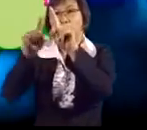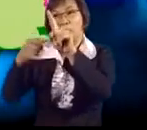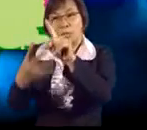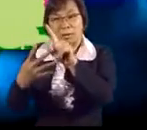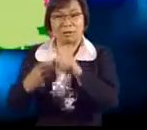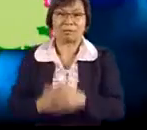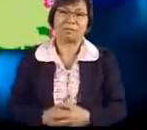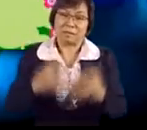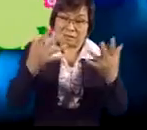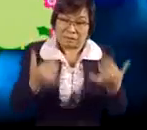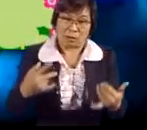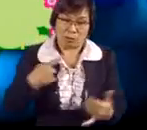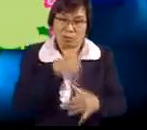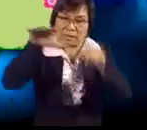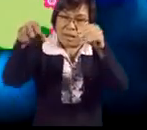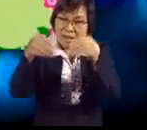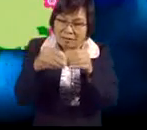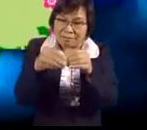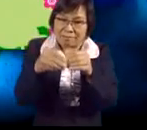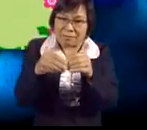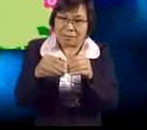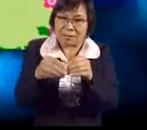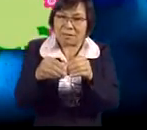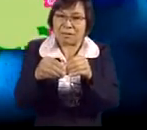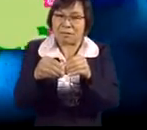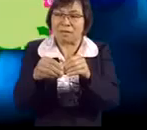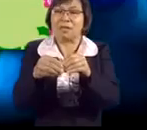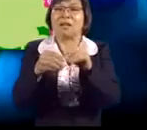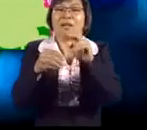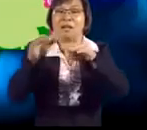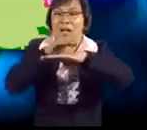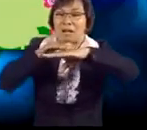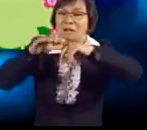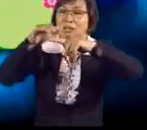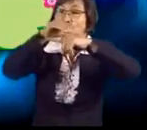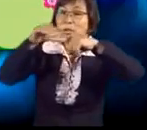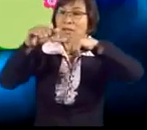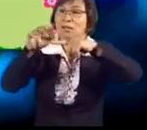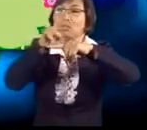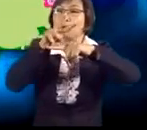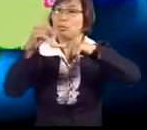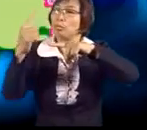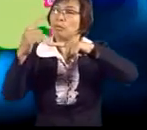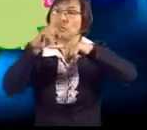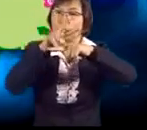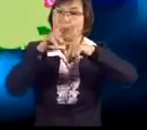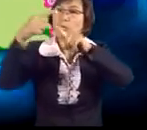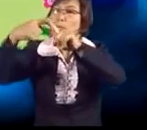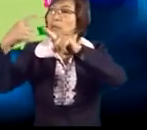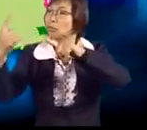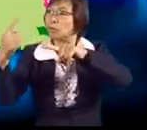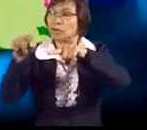What we have here is 2 quarters and 1/4. Now we must add the numerators